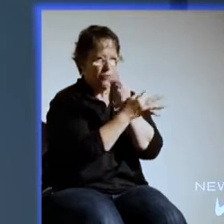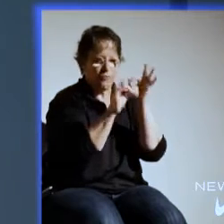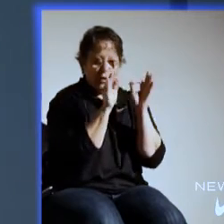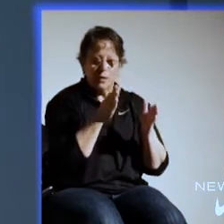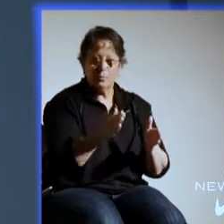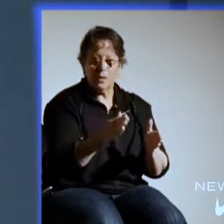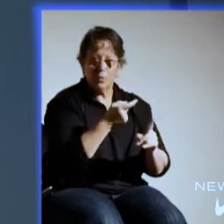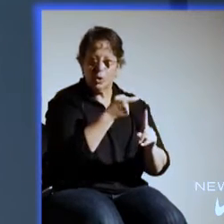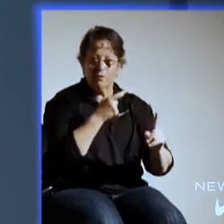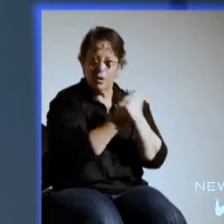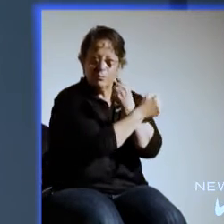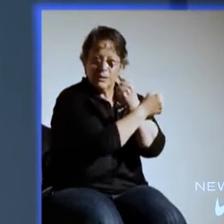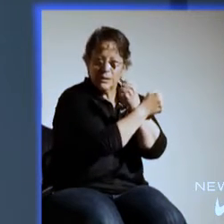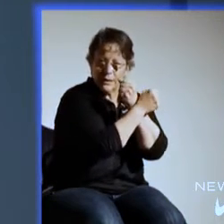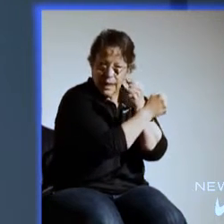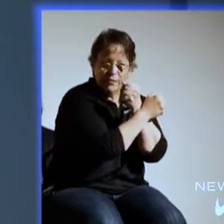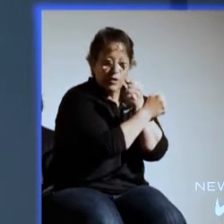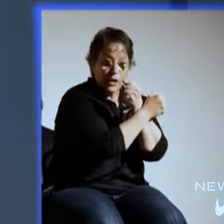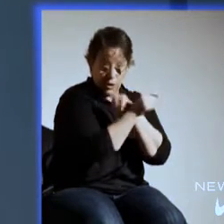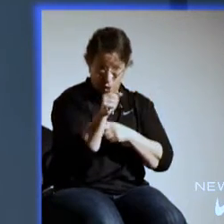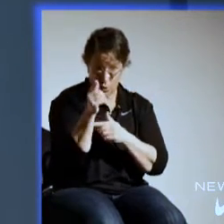slavery?